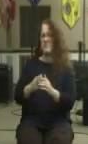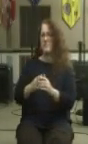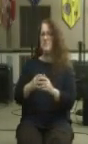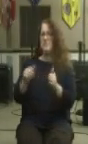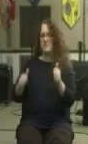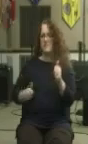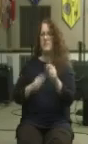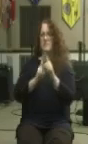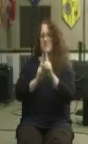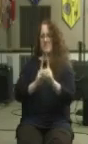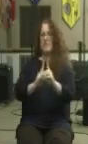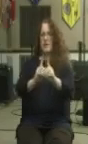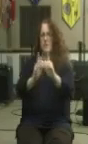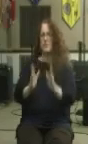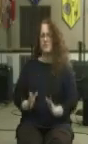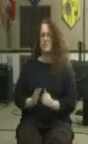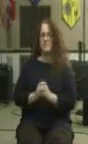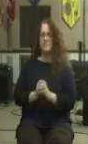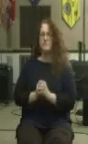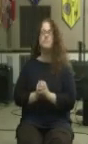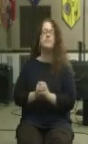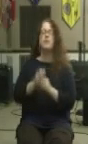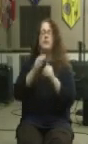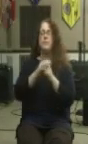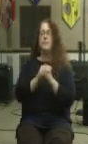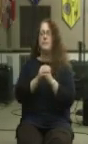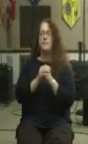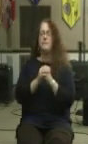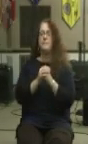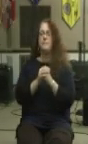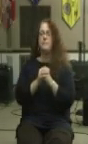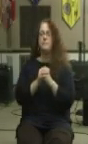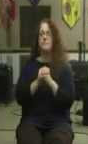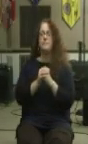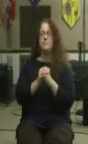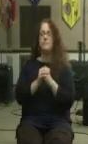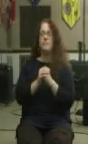beloved son in whom I am well pleased. Listen to him.